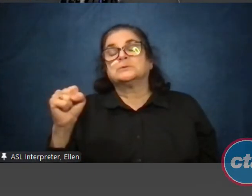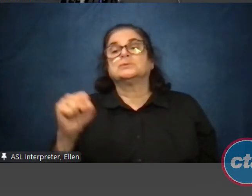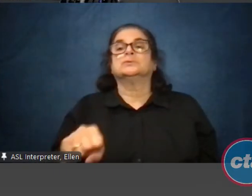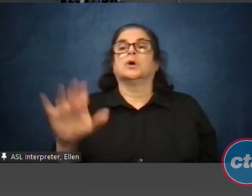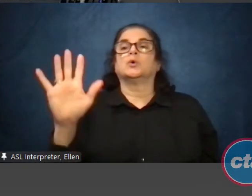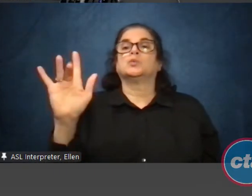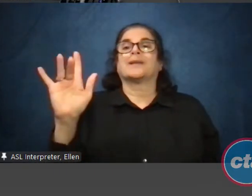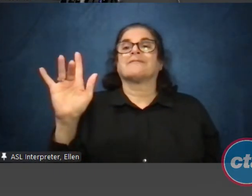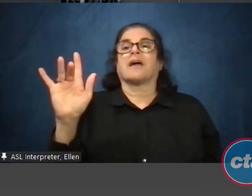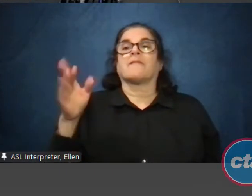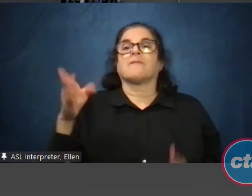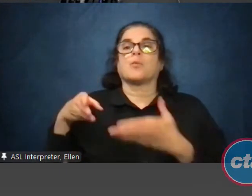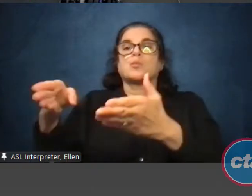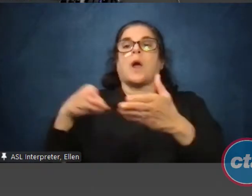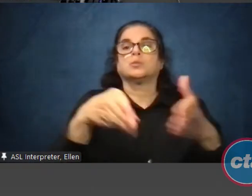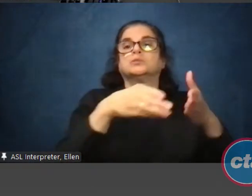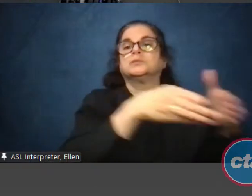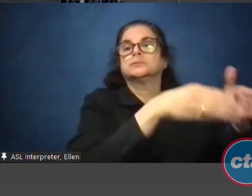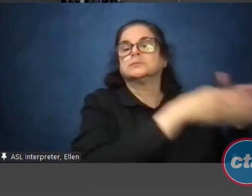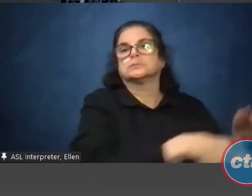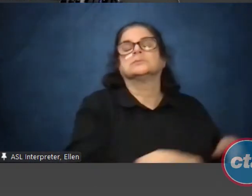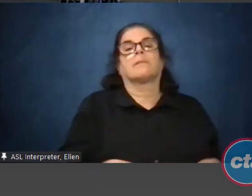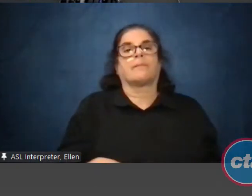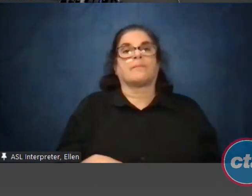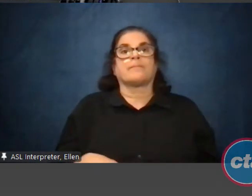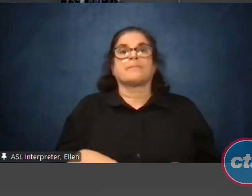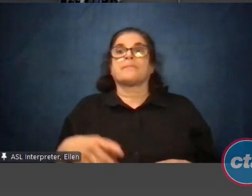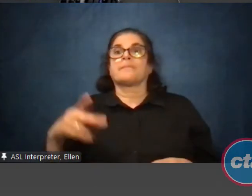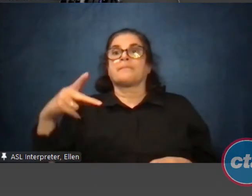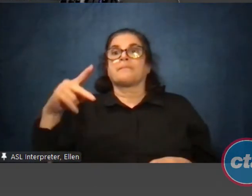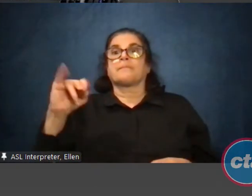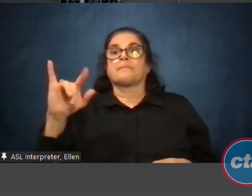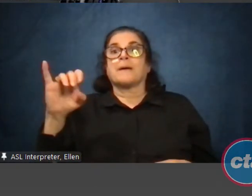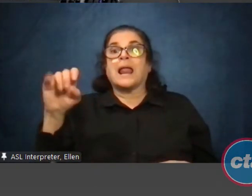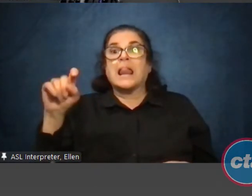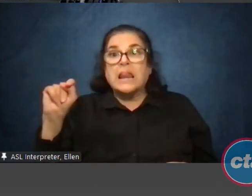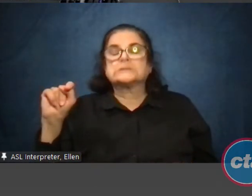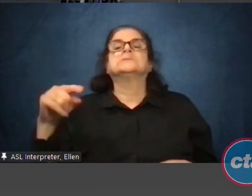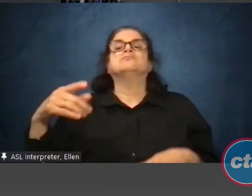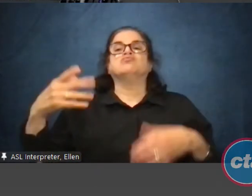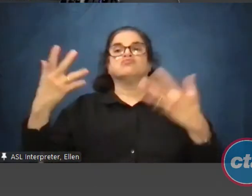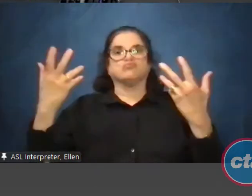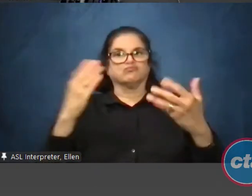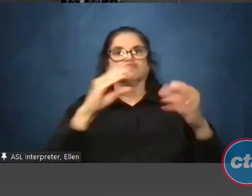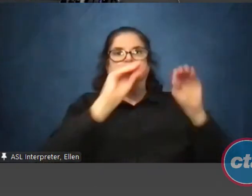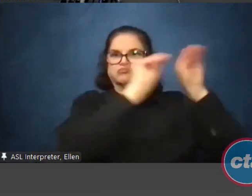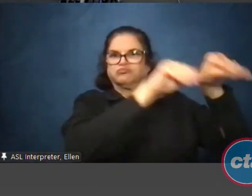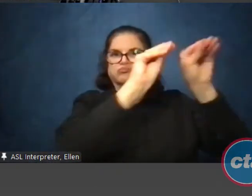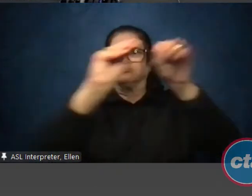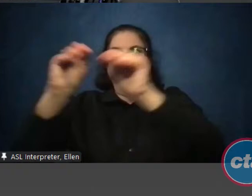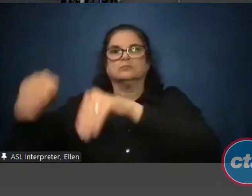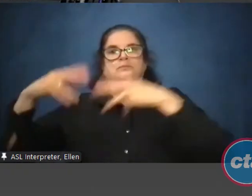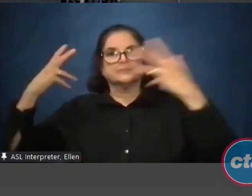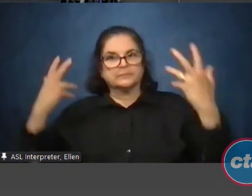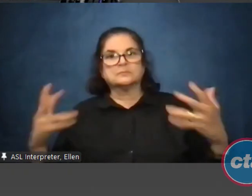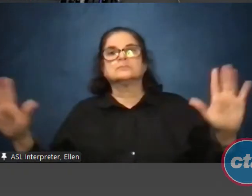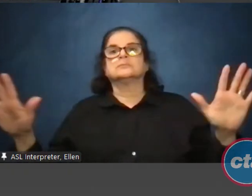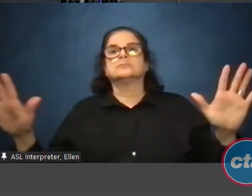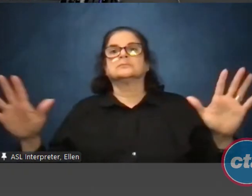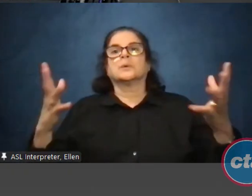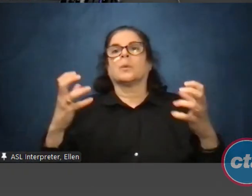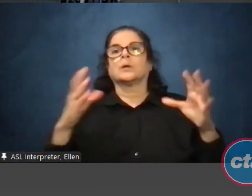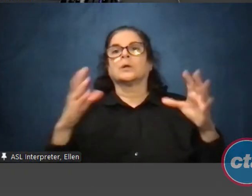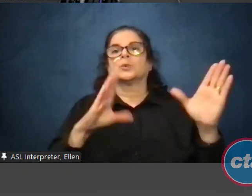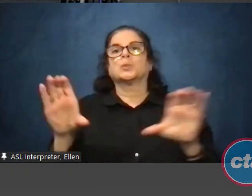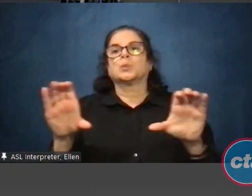pilot installations and the contract have since been completed. And we're looking to do more. And I'll